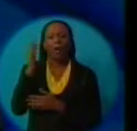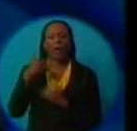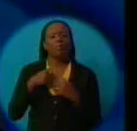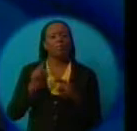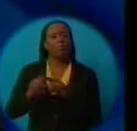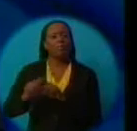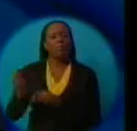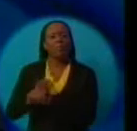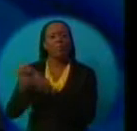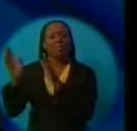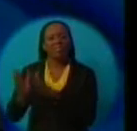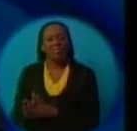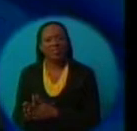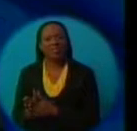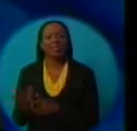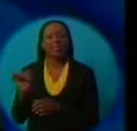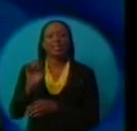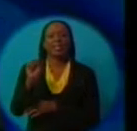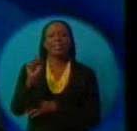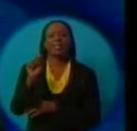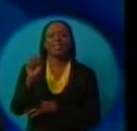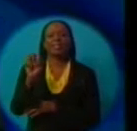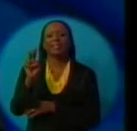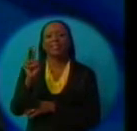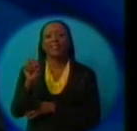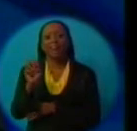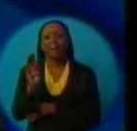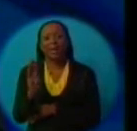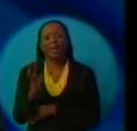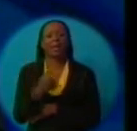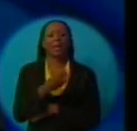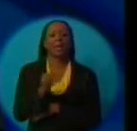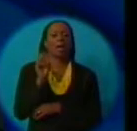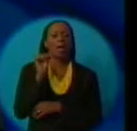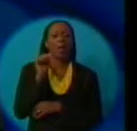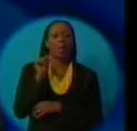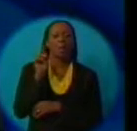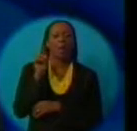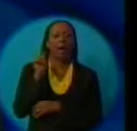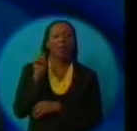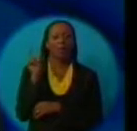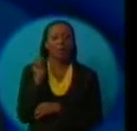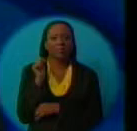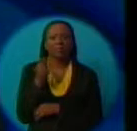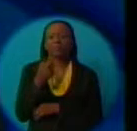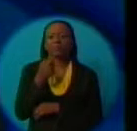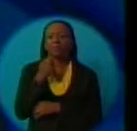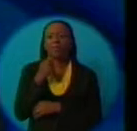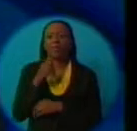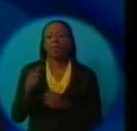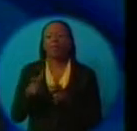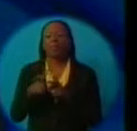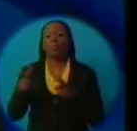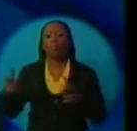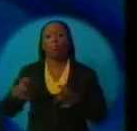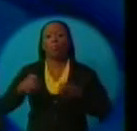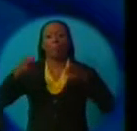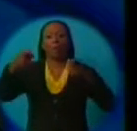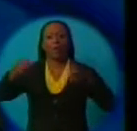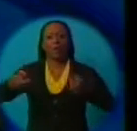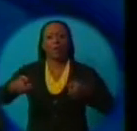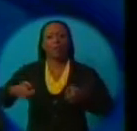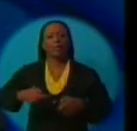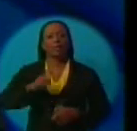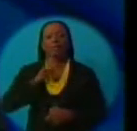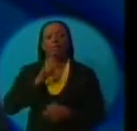and Constituency Empowerment, Steve Blackett, and Member of Parliament for St. John, Mara Thompson. Mr. Ford says an attractive top